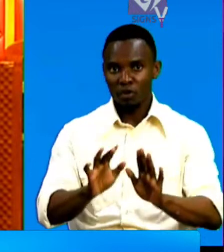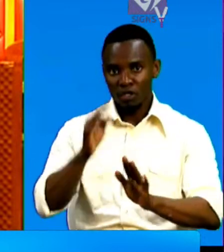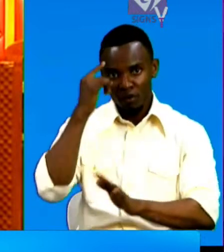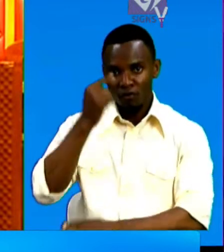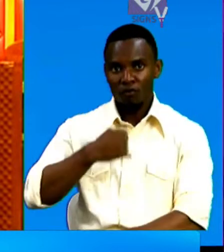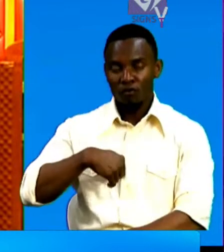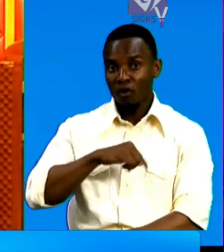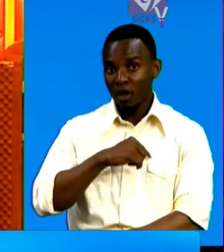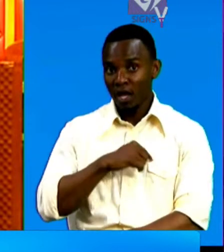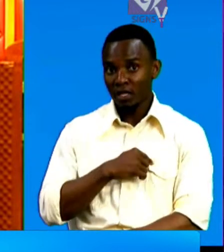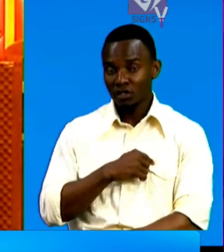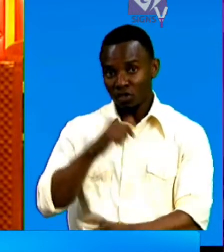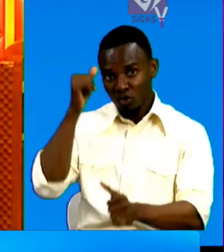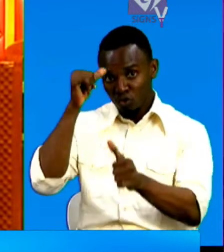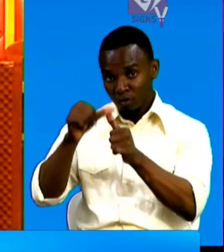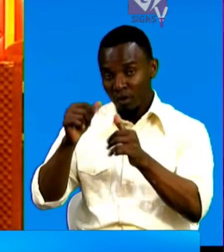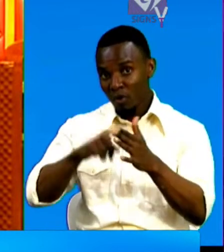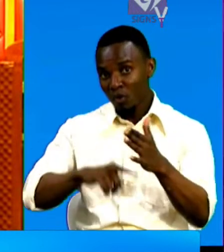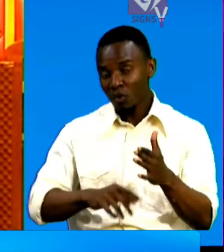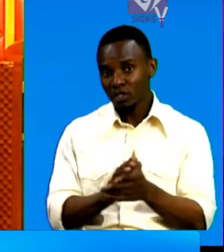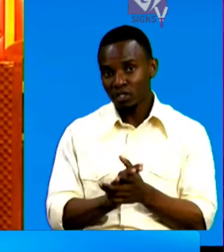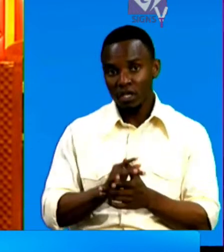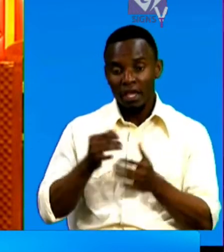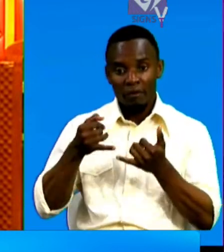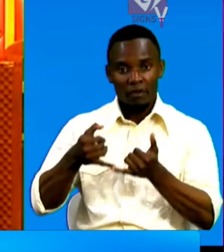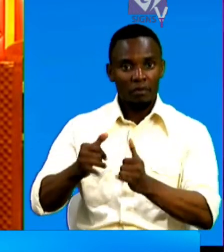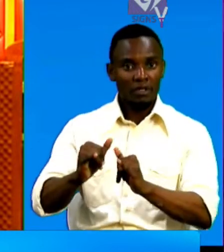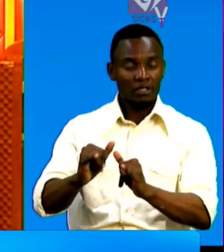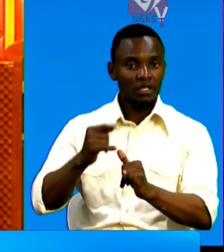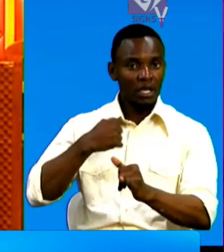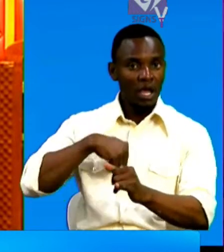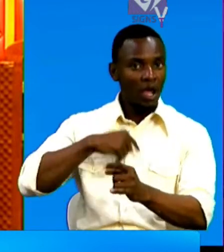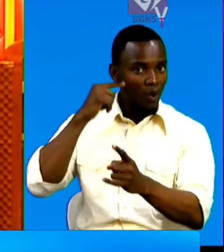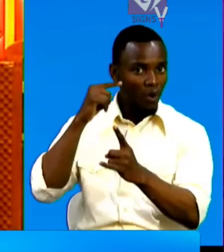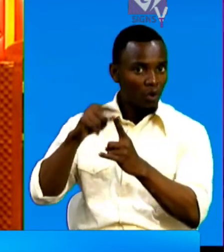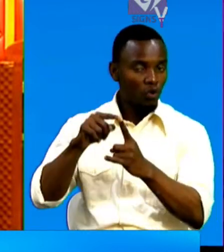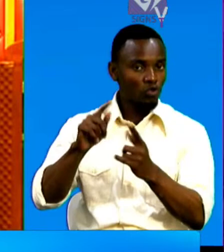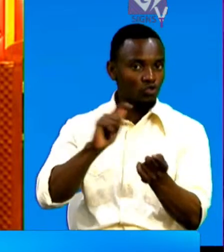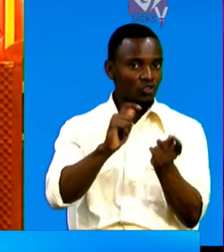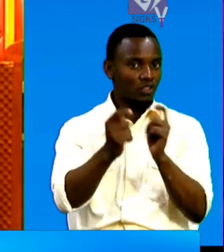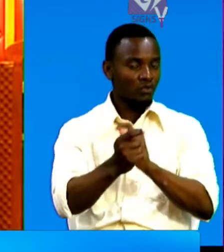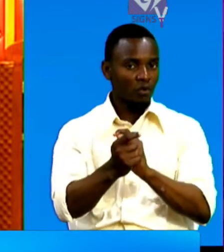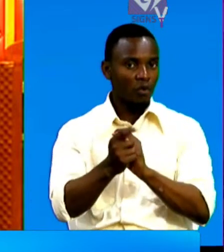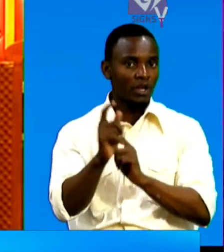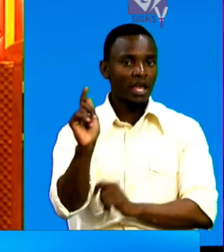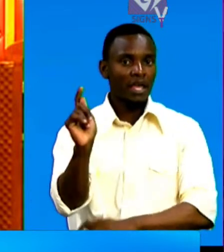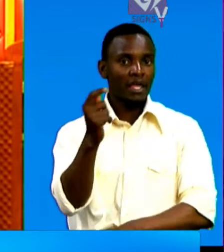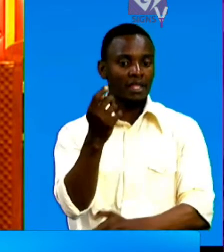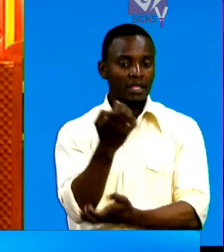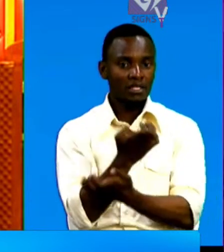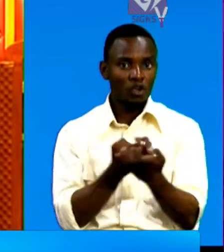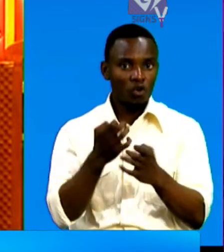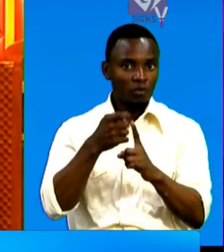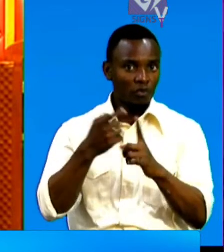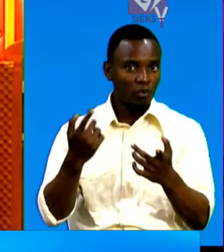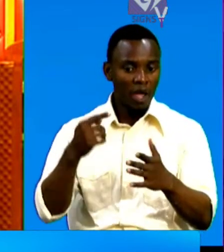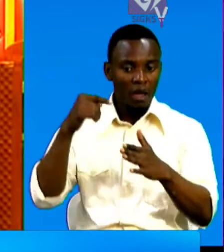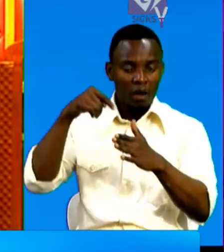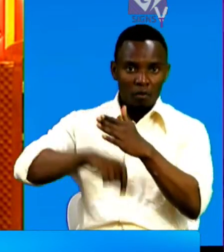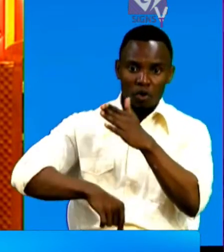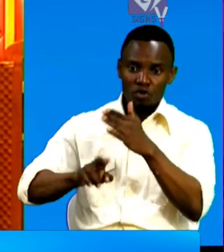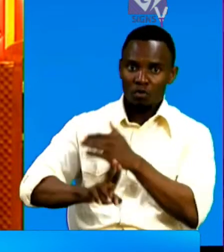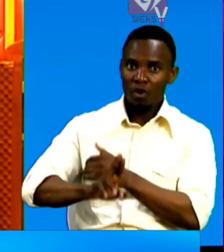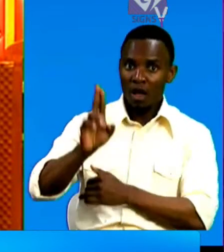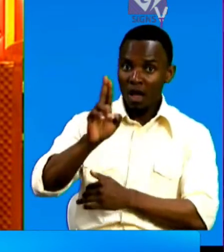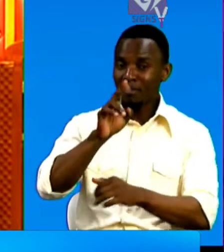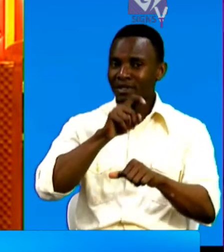out that we began the implementation of our mandate to transform Kenya's economy from the bottom up under extreme